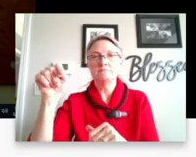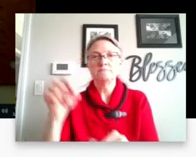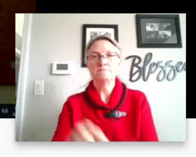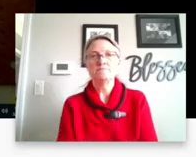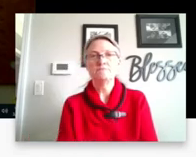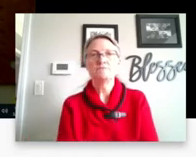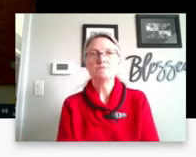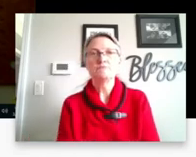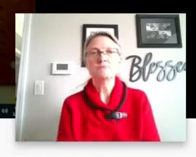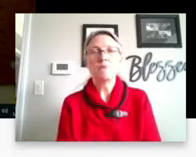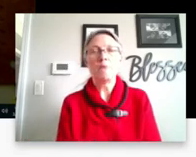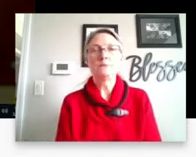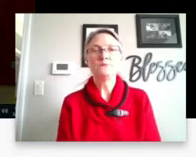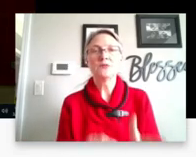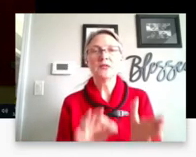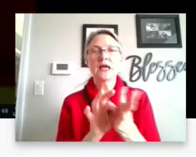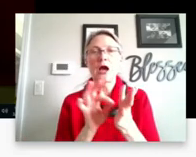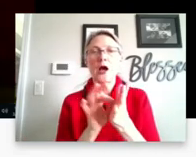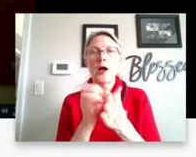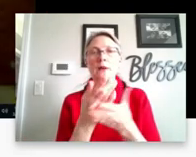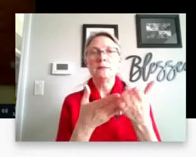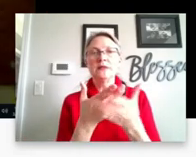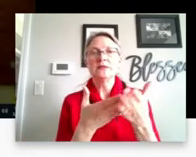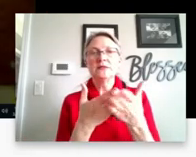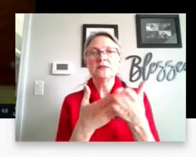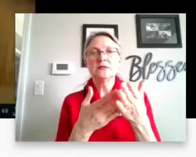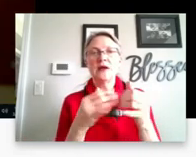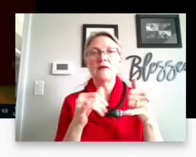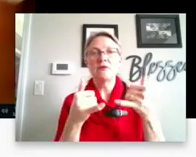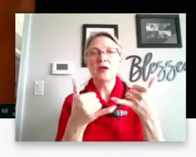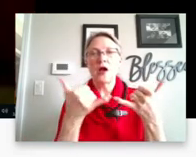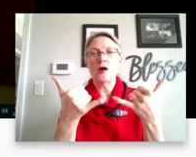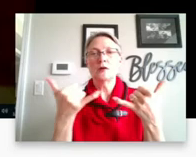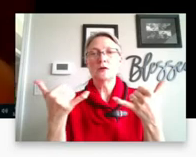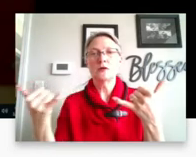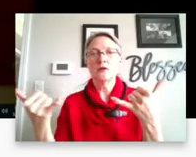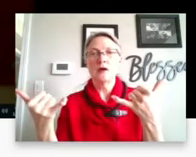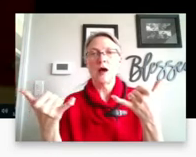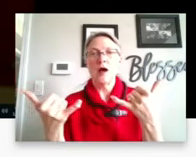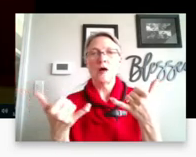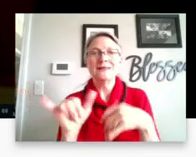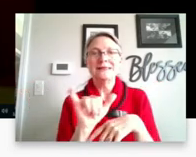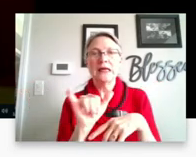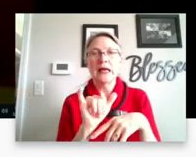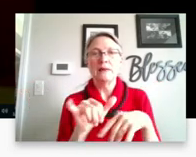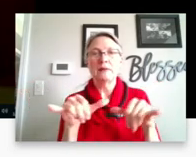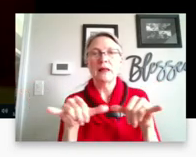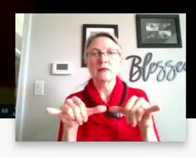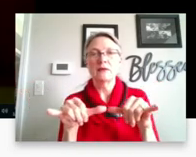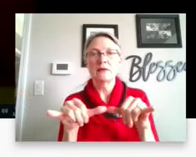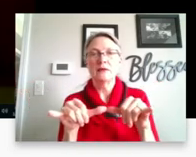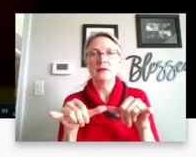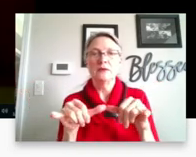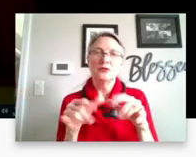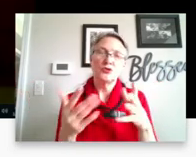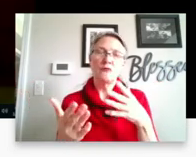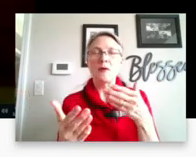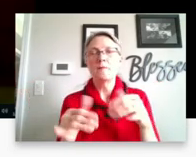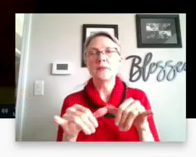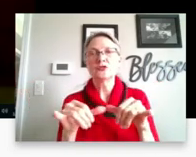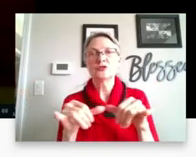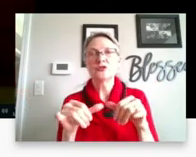to keep track of how many pieces of yarn are a specific length. So I know if I'm measuring to the nearest half inch,